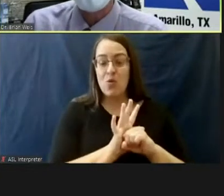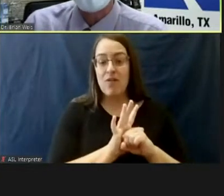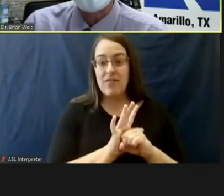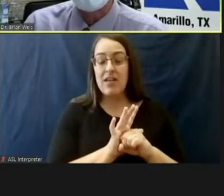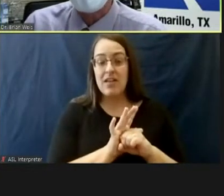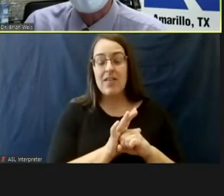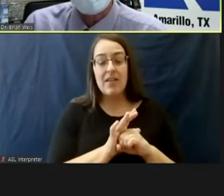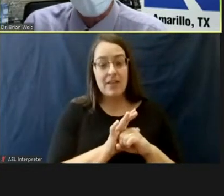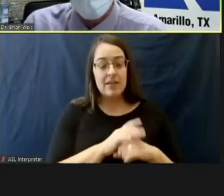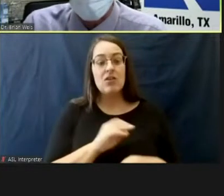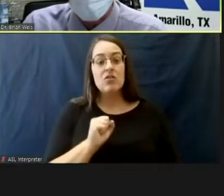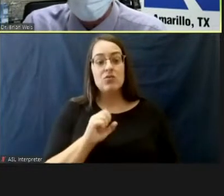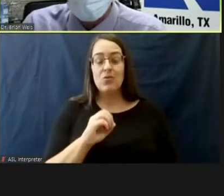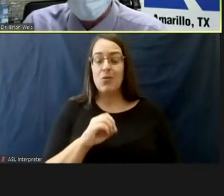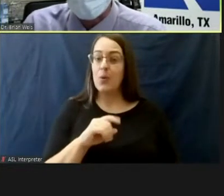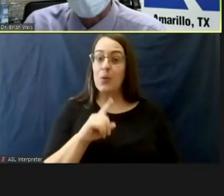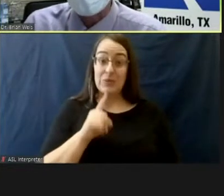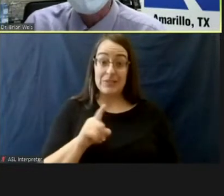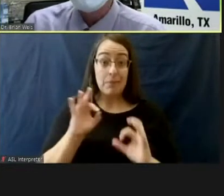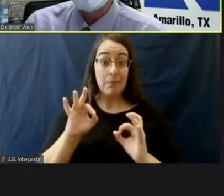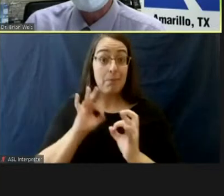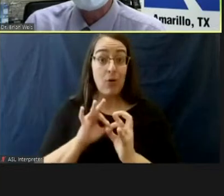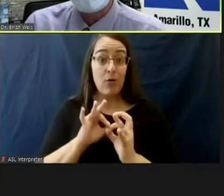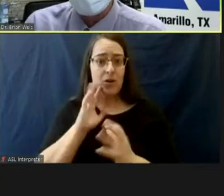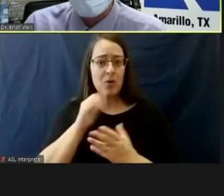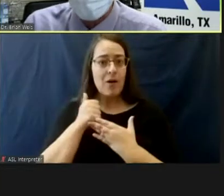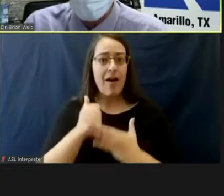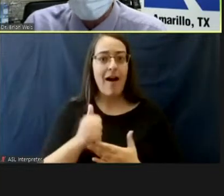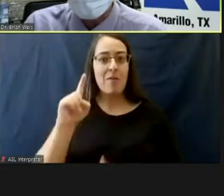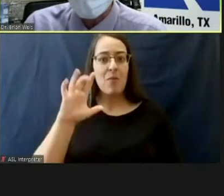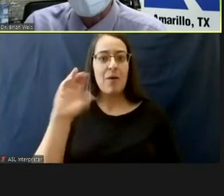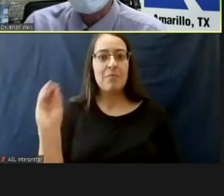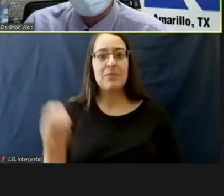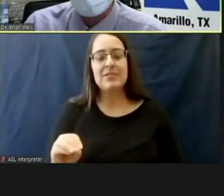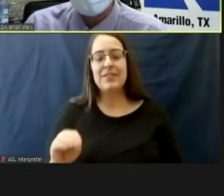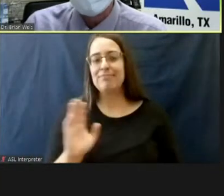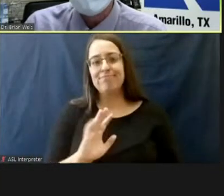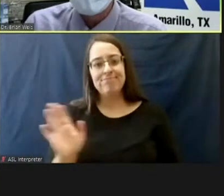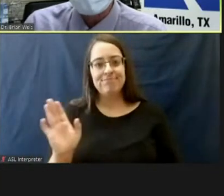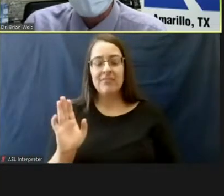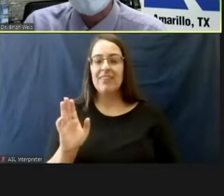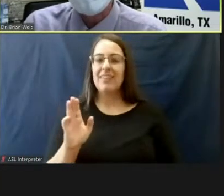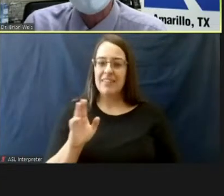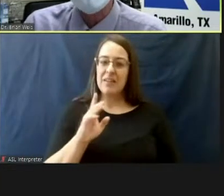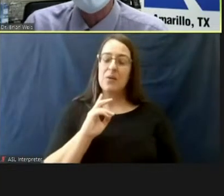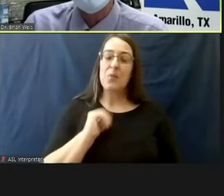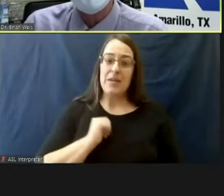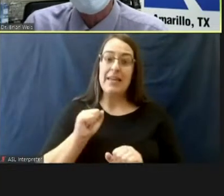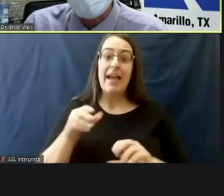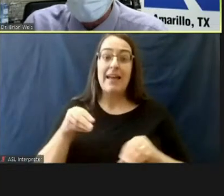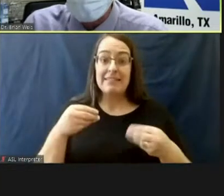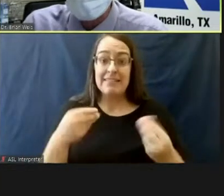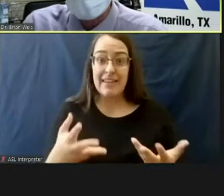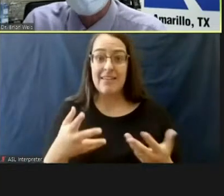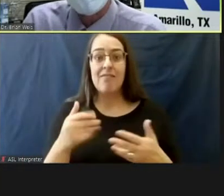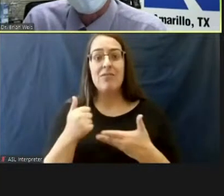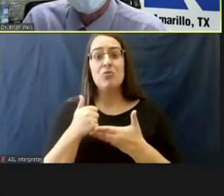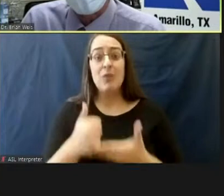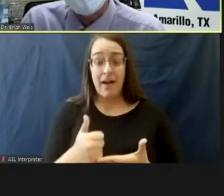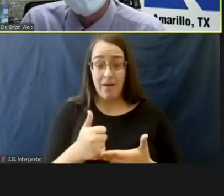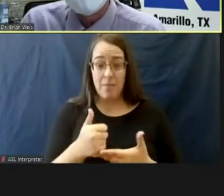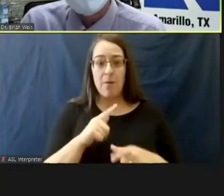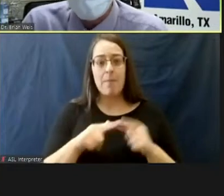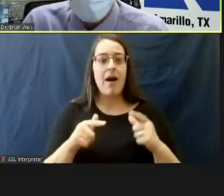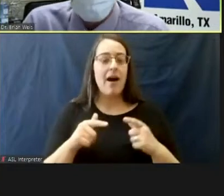are by far from being perfect, and they're not great treatments. They are treatments. Again, the biggest thing is preventing getting